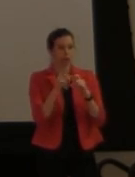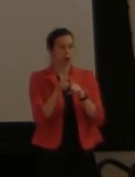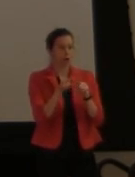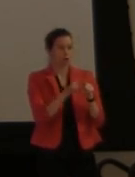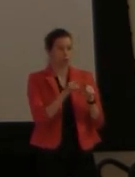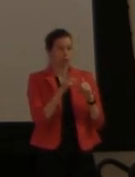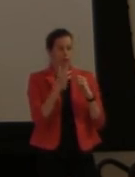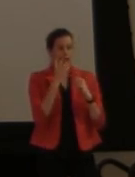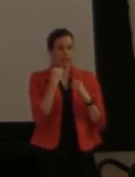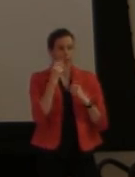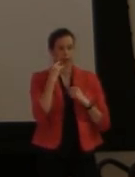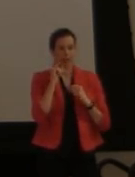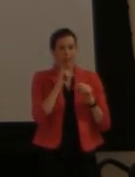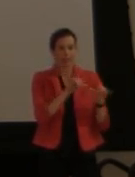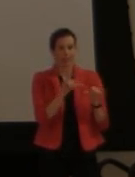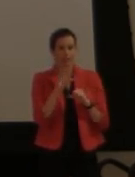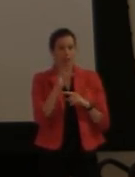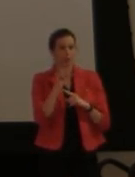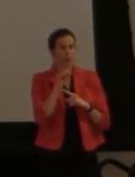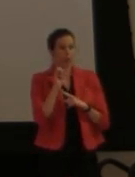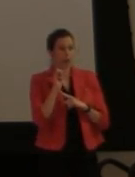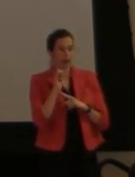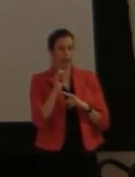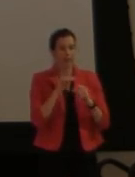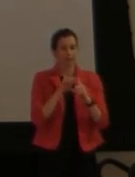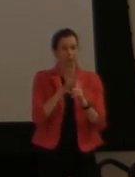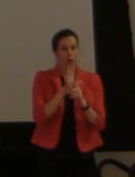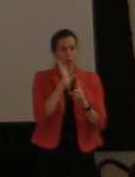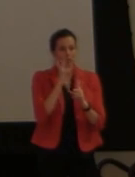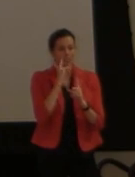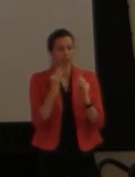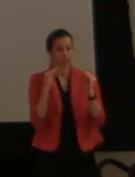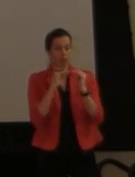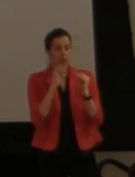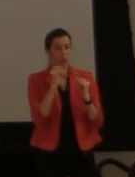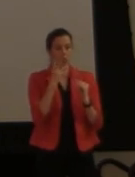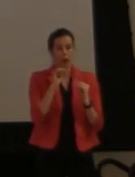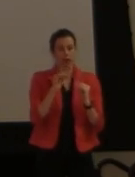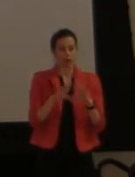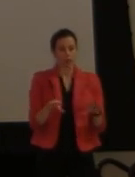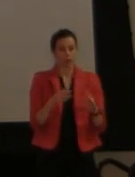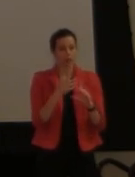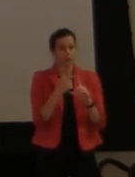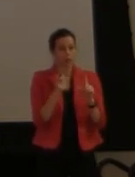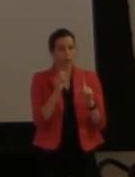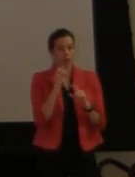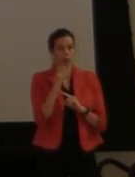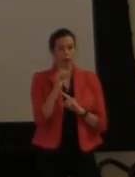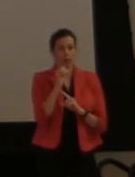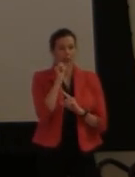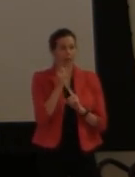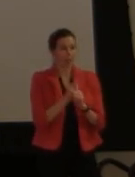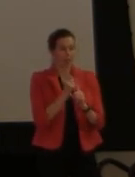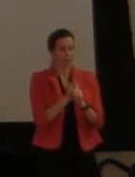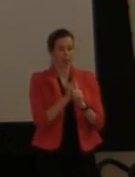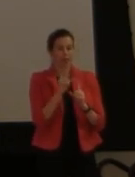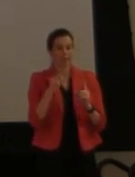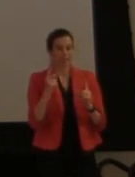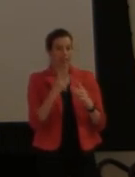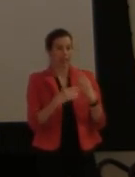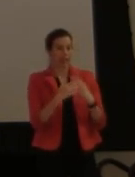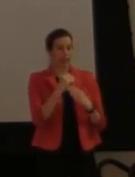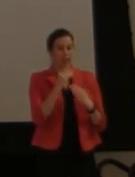that same rate of exposure. And so we would actually see more Ohioans, more children in Ohio, that would not be impacted by secondhand